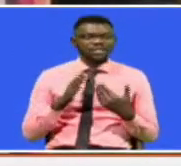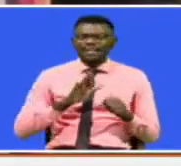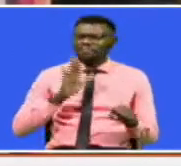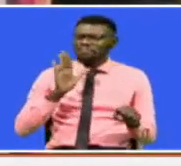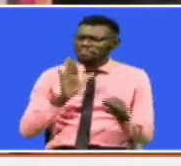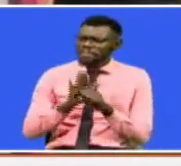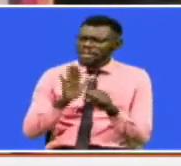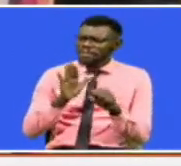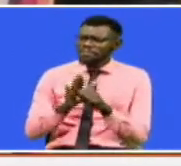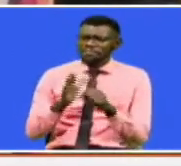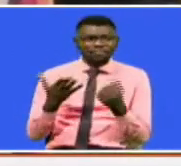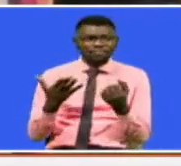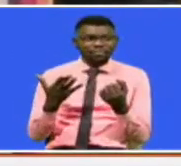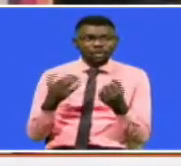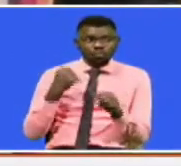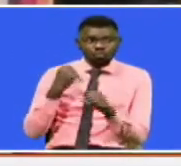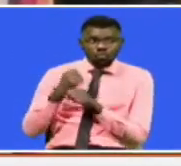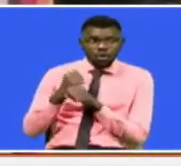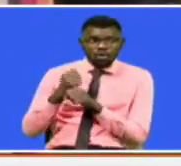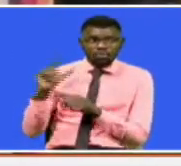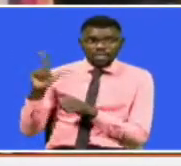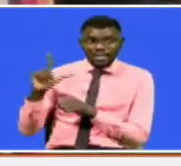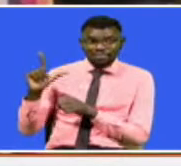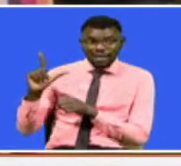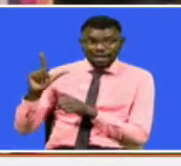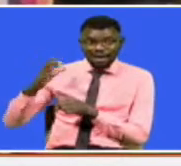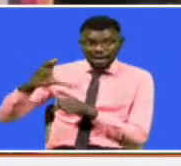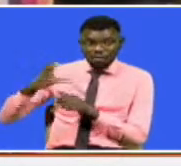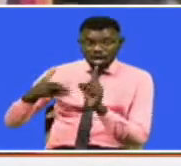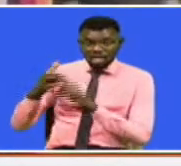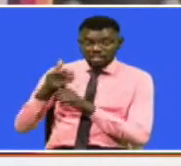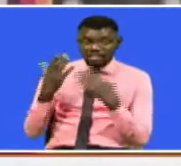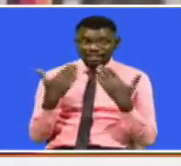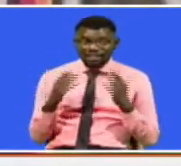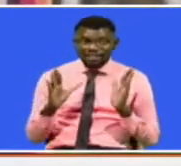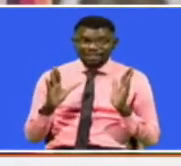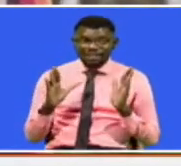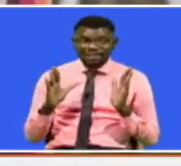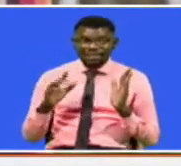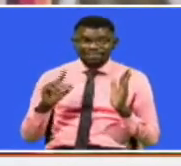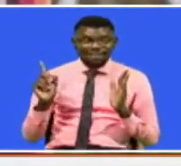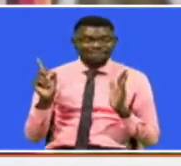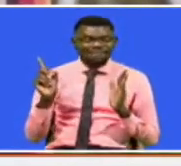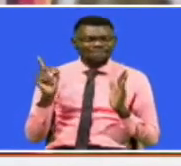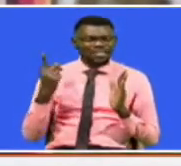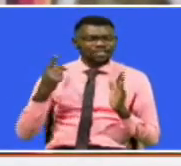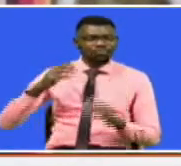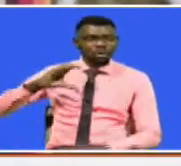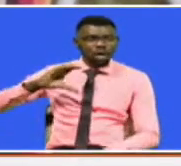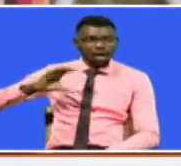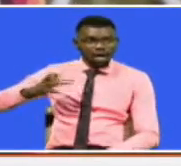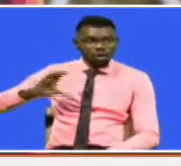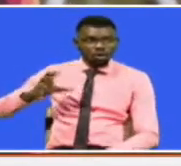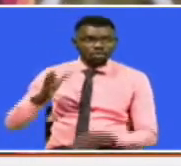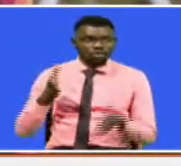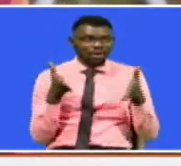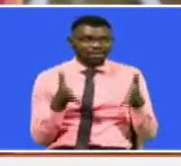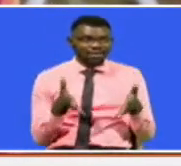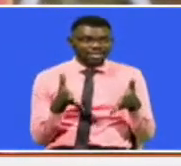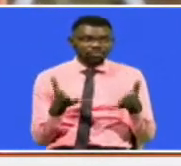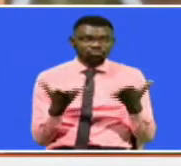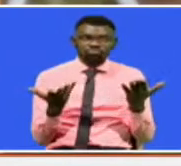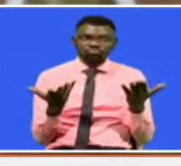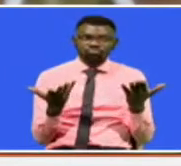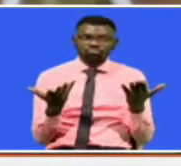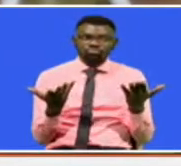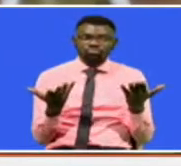Laikipia has achieved in these last 5 years. We are the first county to be in a position to issue an infrastructure